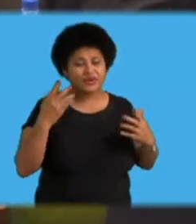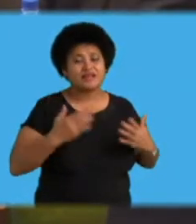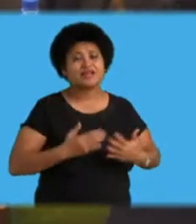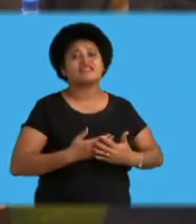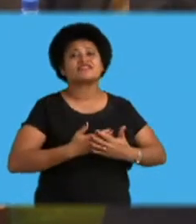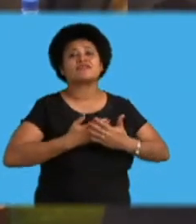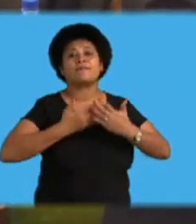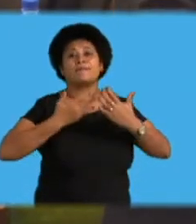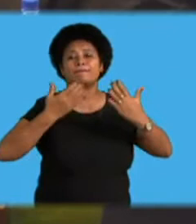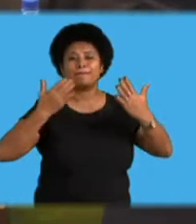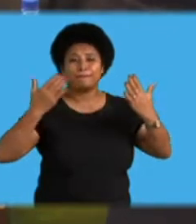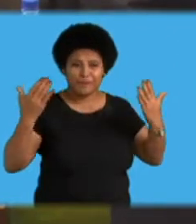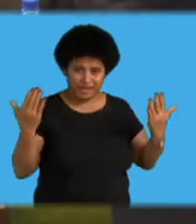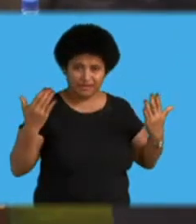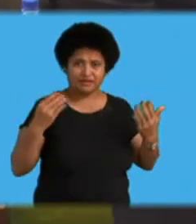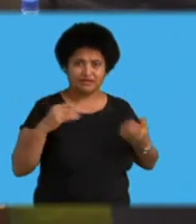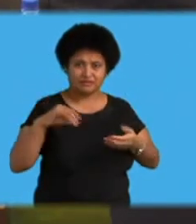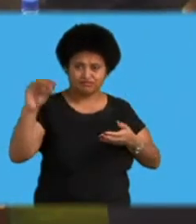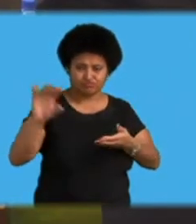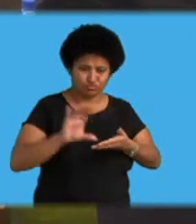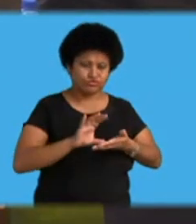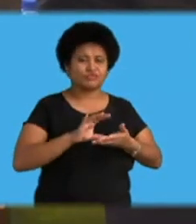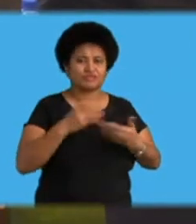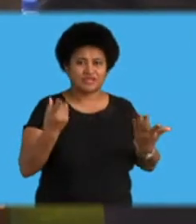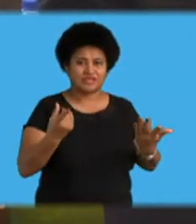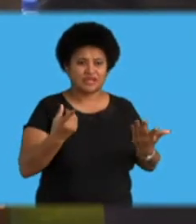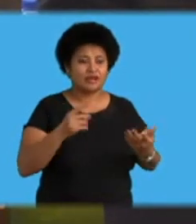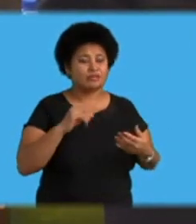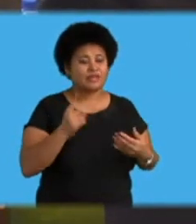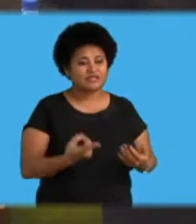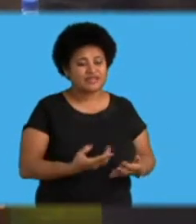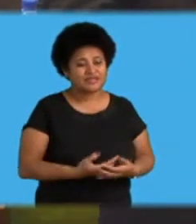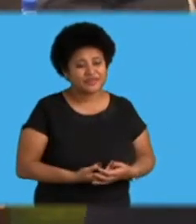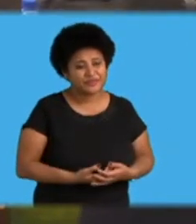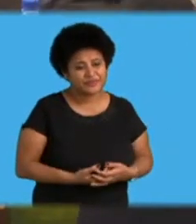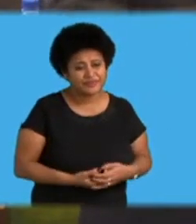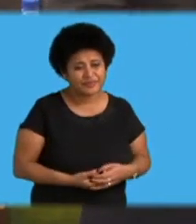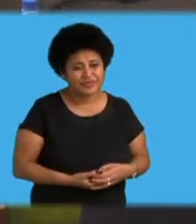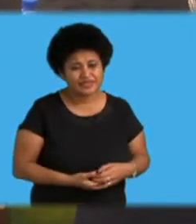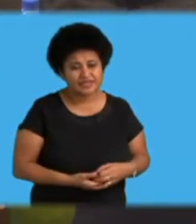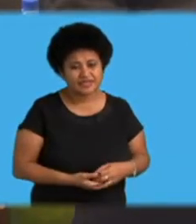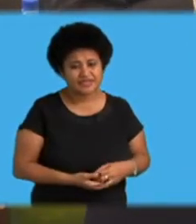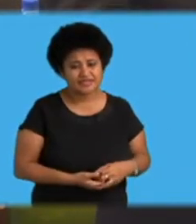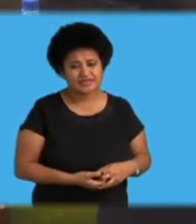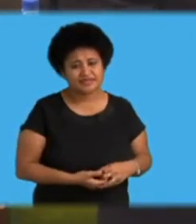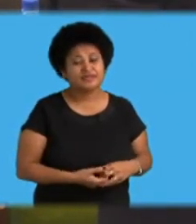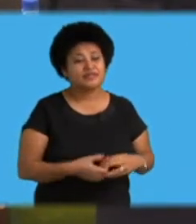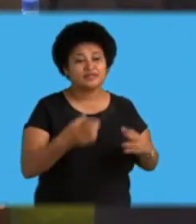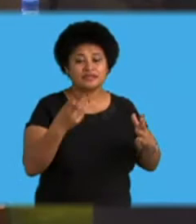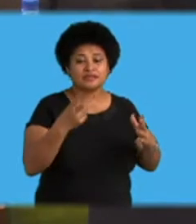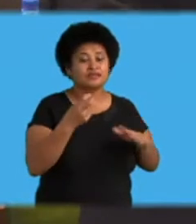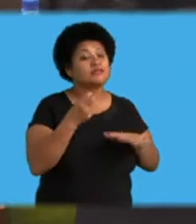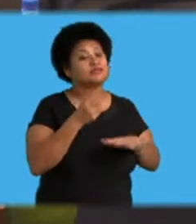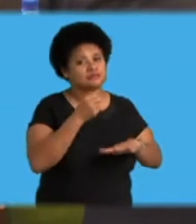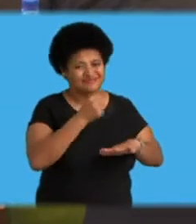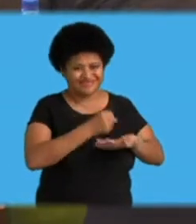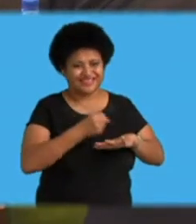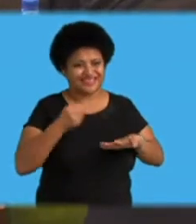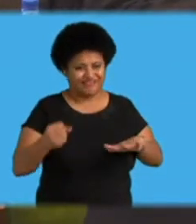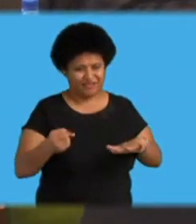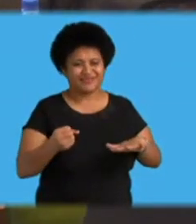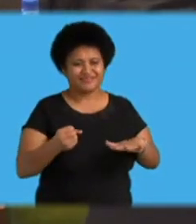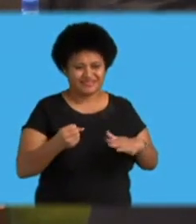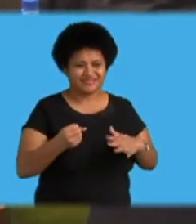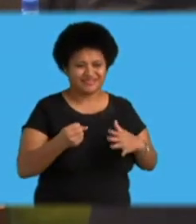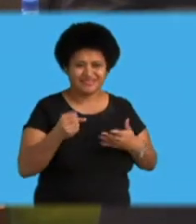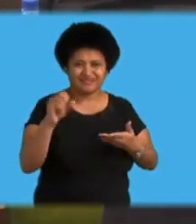it's a massive investment, Madam Speaker, but it's a strategic investment. The museum is located at a particular place.